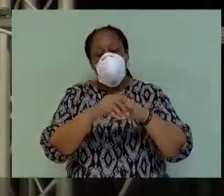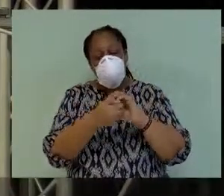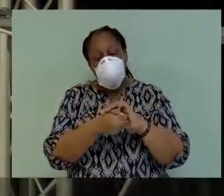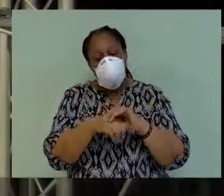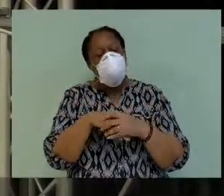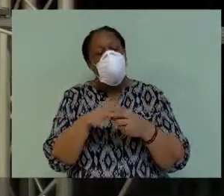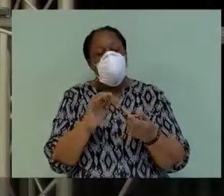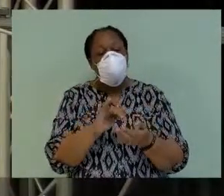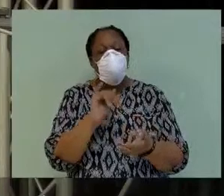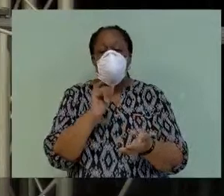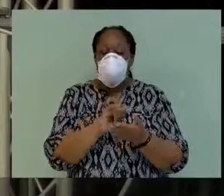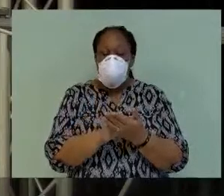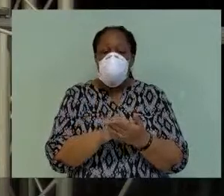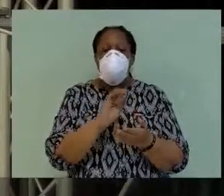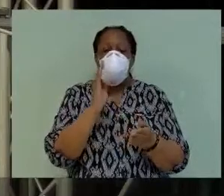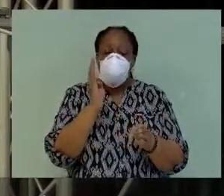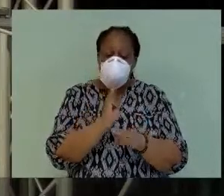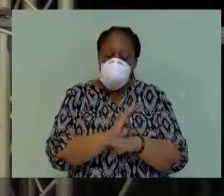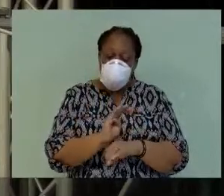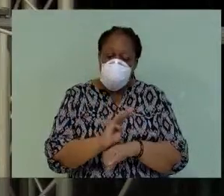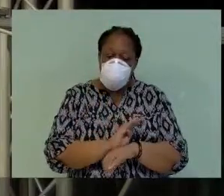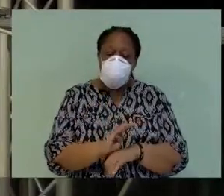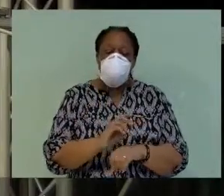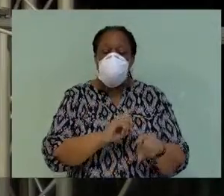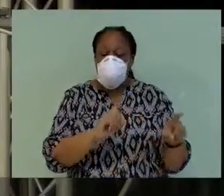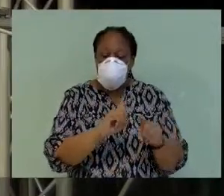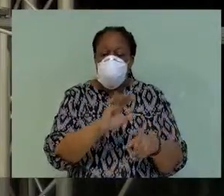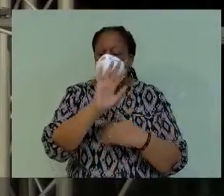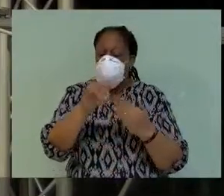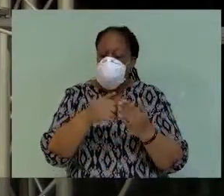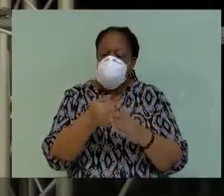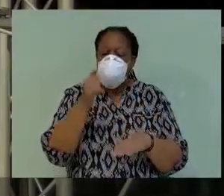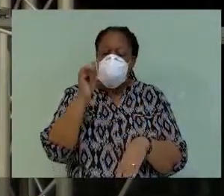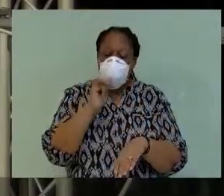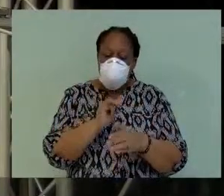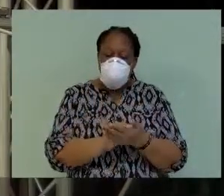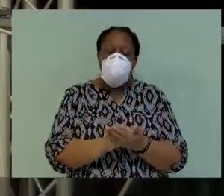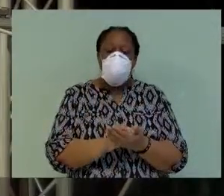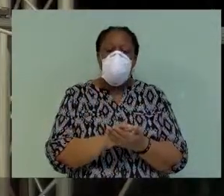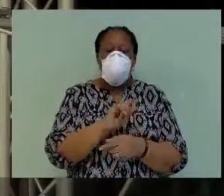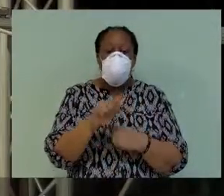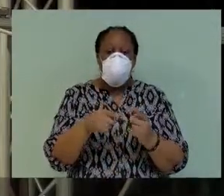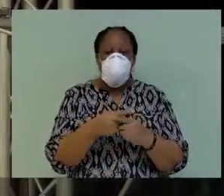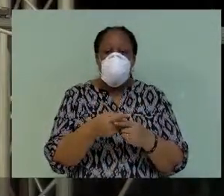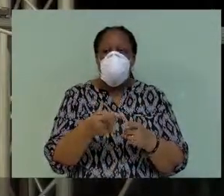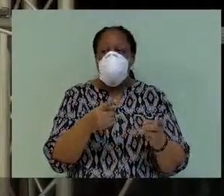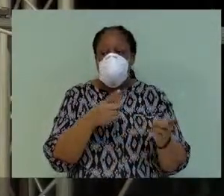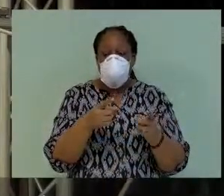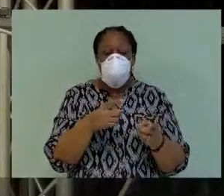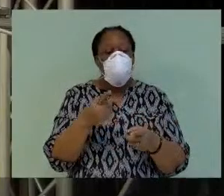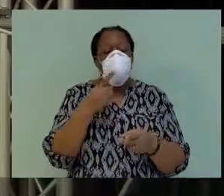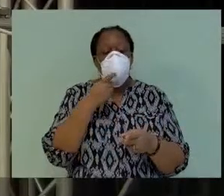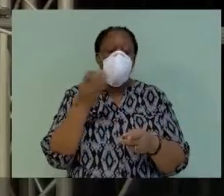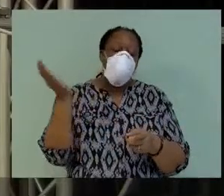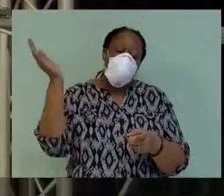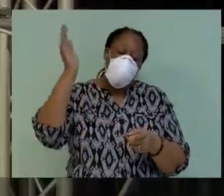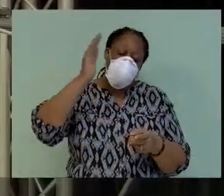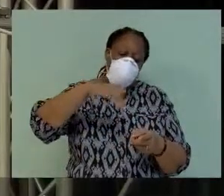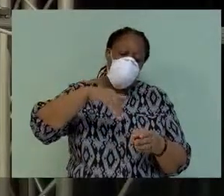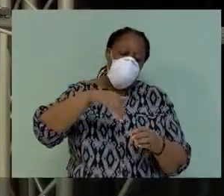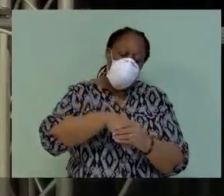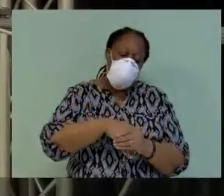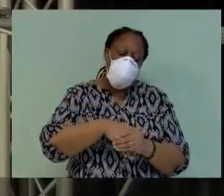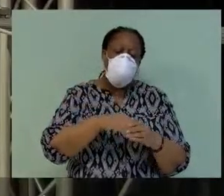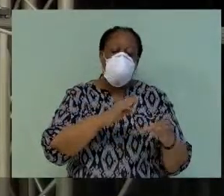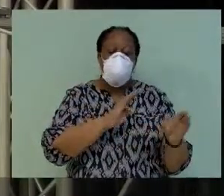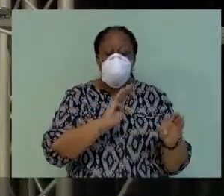pretty certain that businesses will incorporate all of those things into their protocol when they're determining who comes into their business.